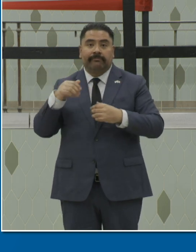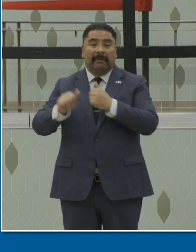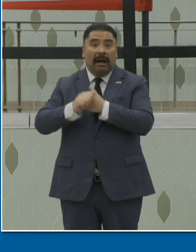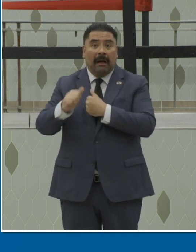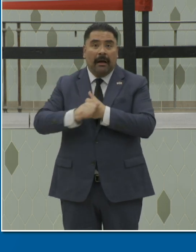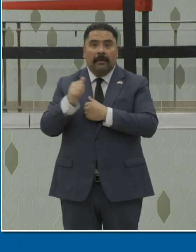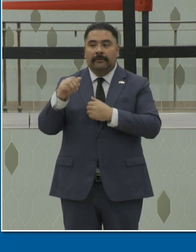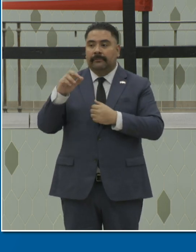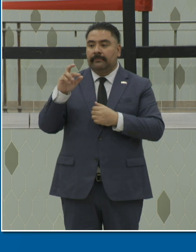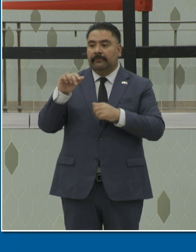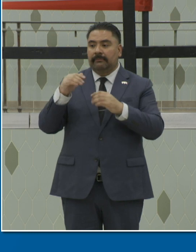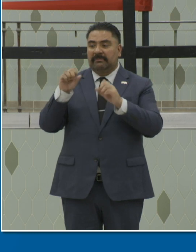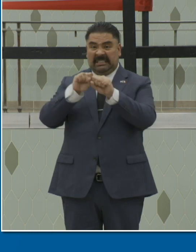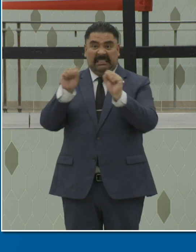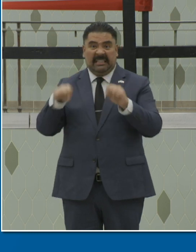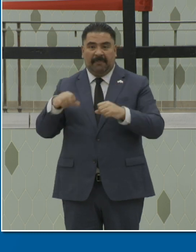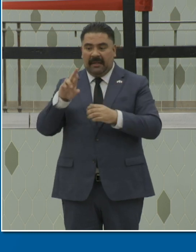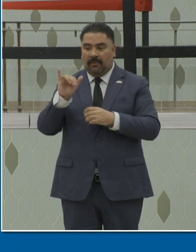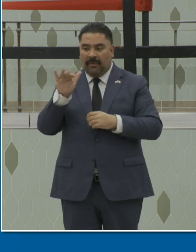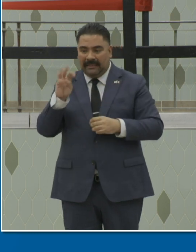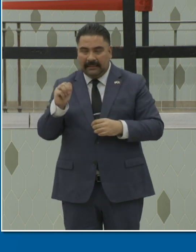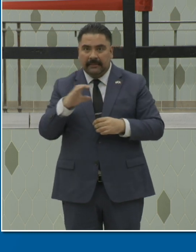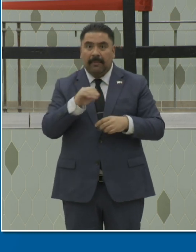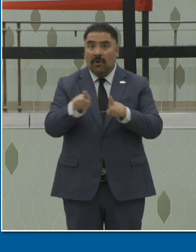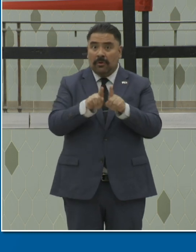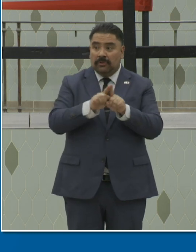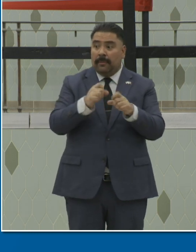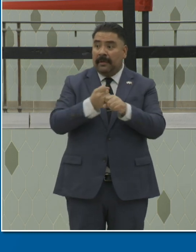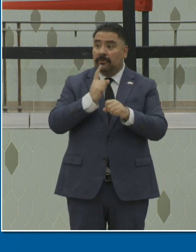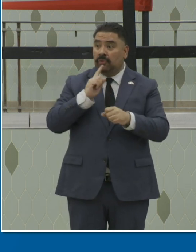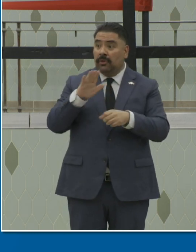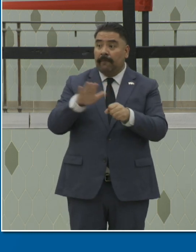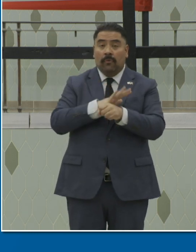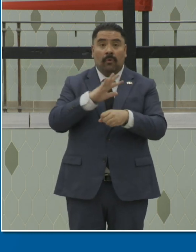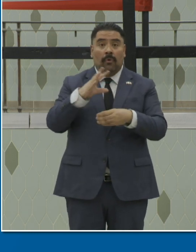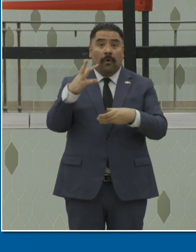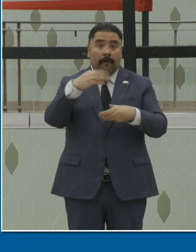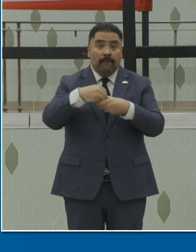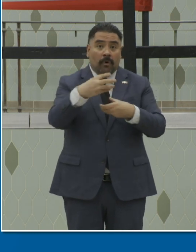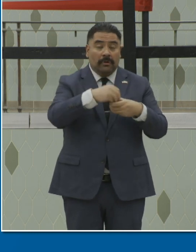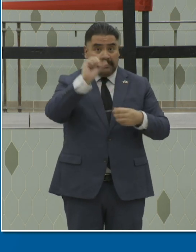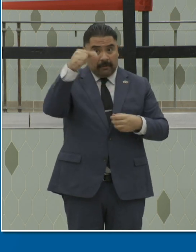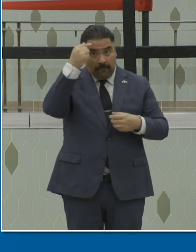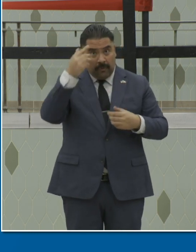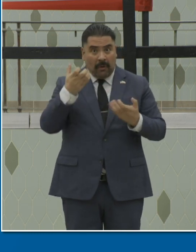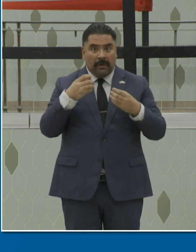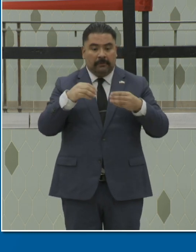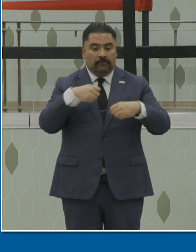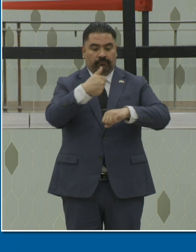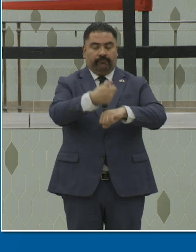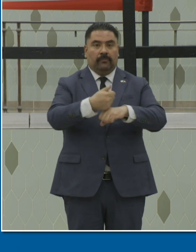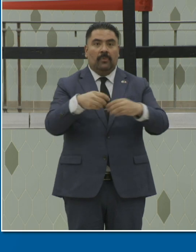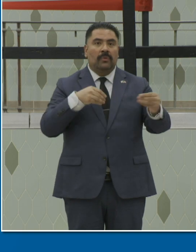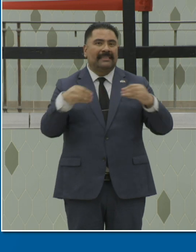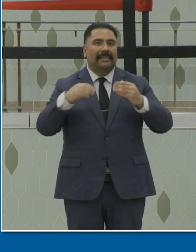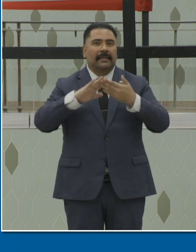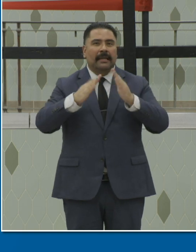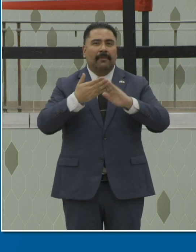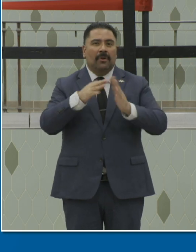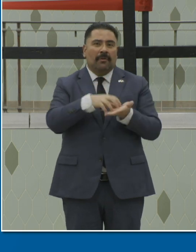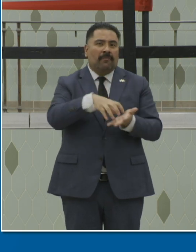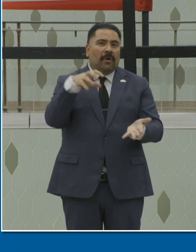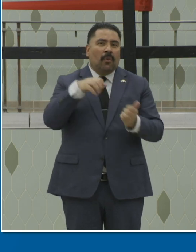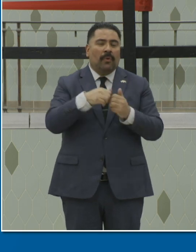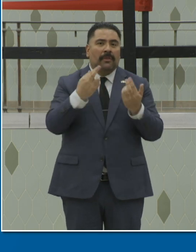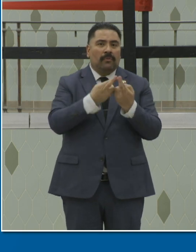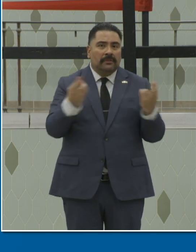communities. Joining existing efforts to mobilize the full force of government, I will work to create resilient communities that are abundant in resources